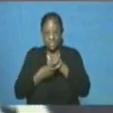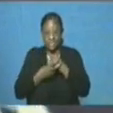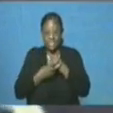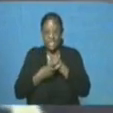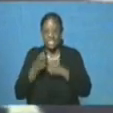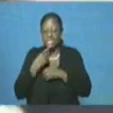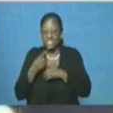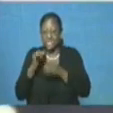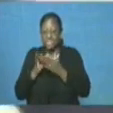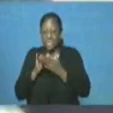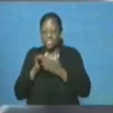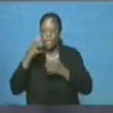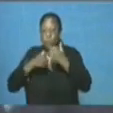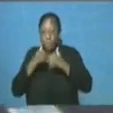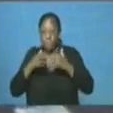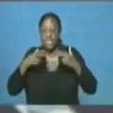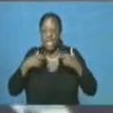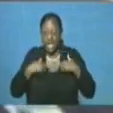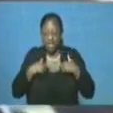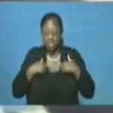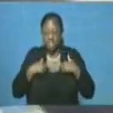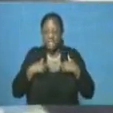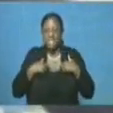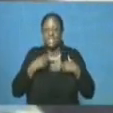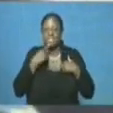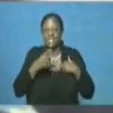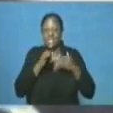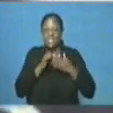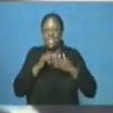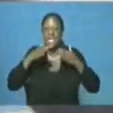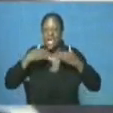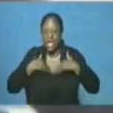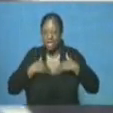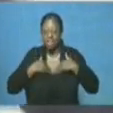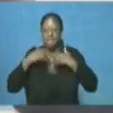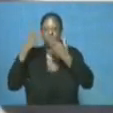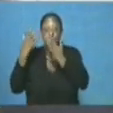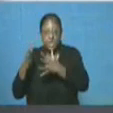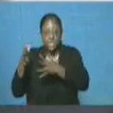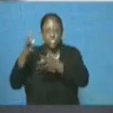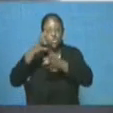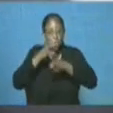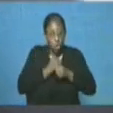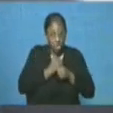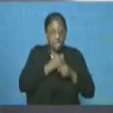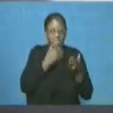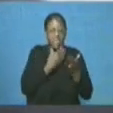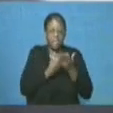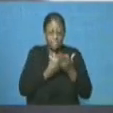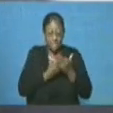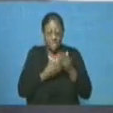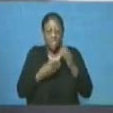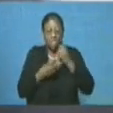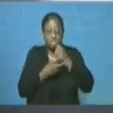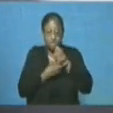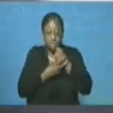they must not get away with, is they have already accessed a portion of those assets, contrary